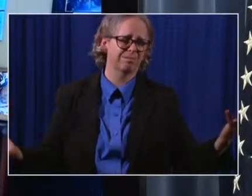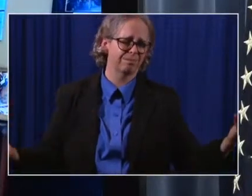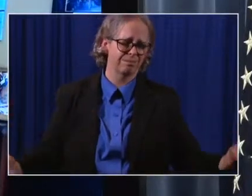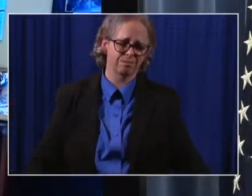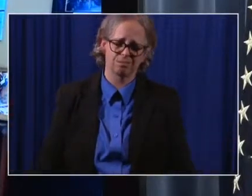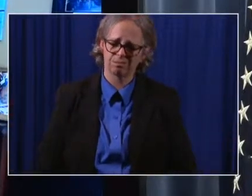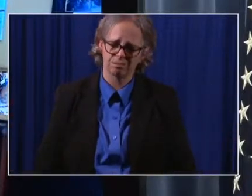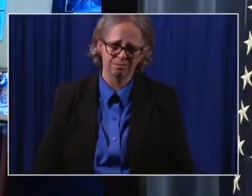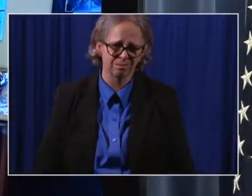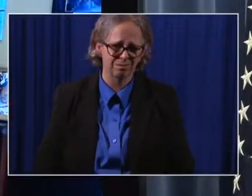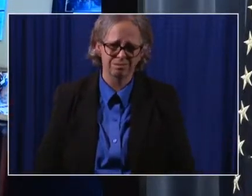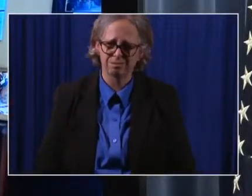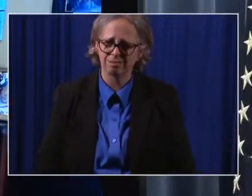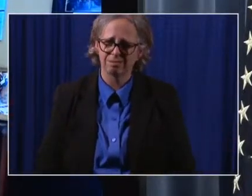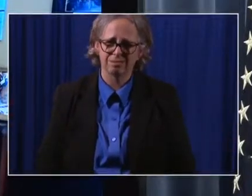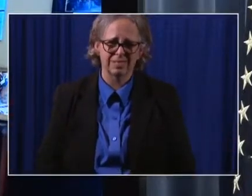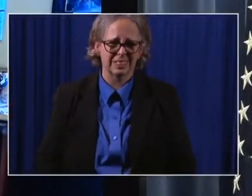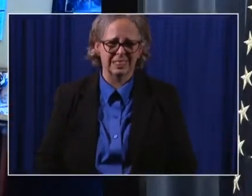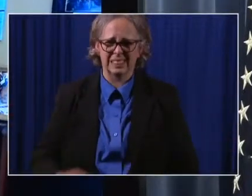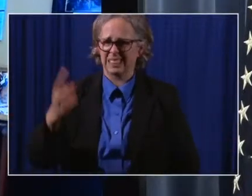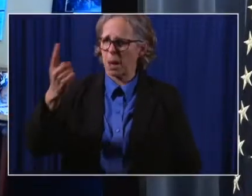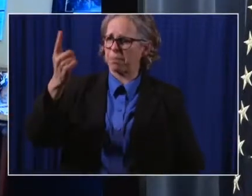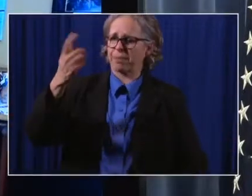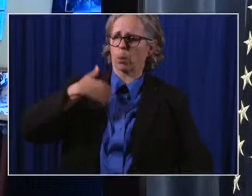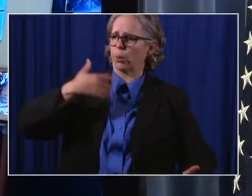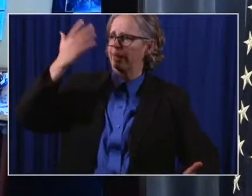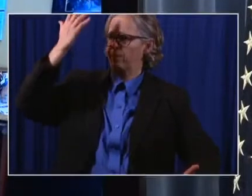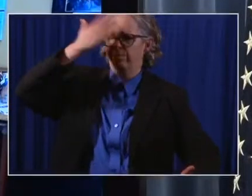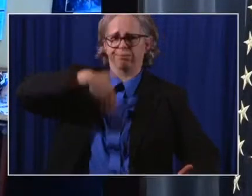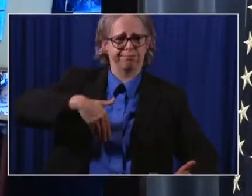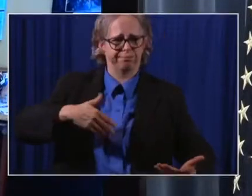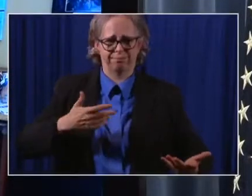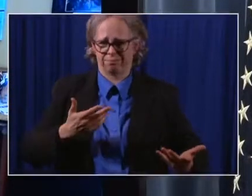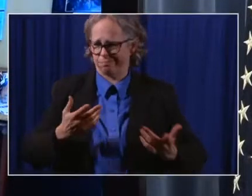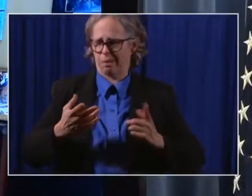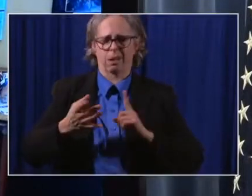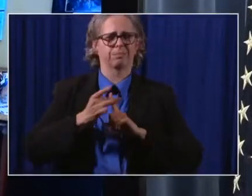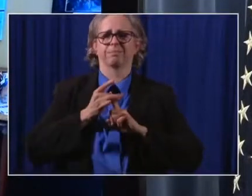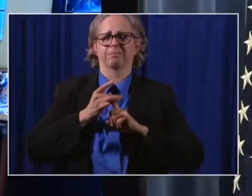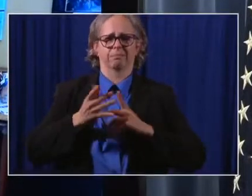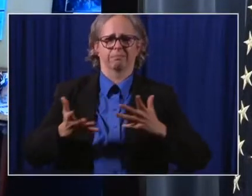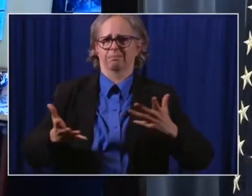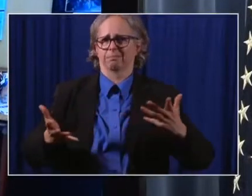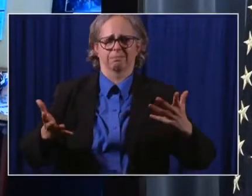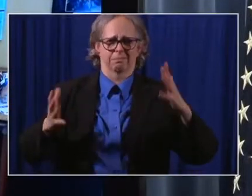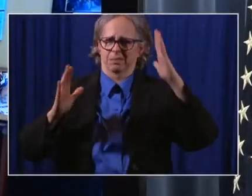But again, like I said earlier, it's just unfortunately it's made its way through. So